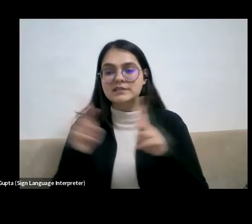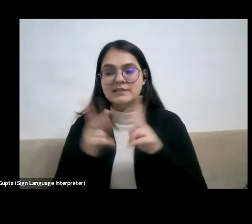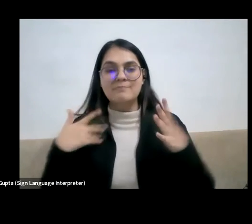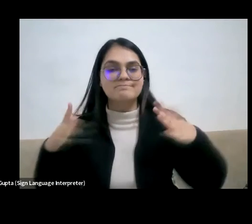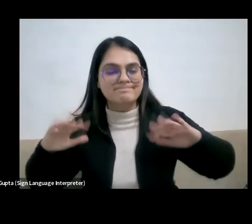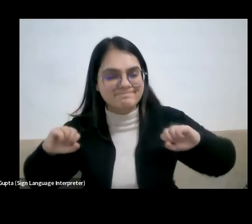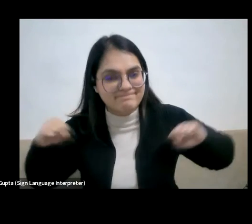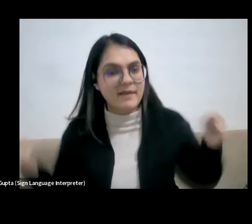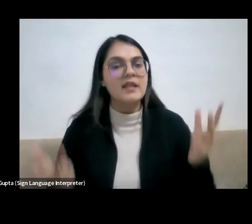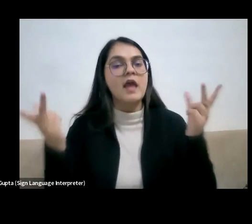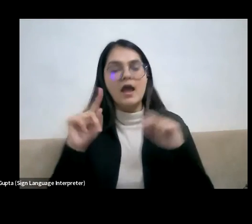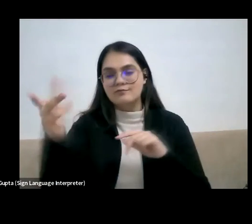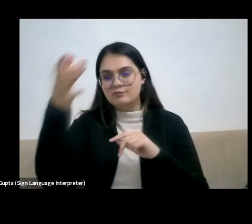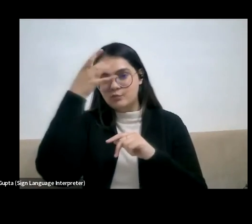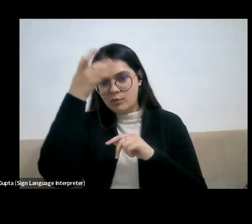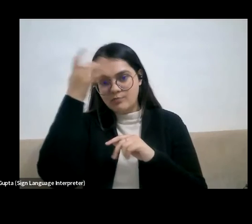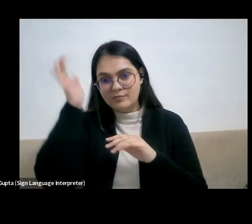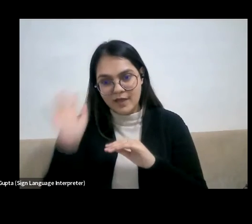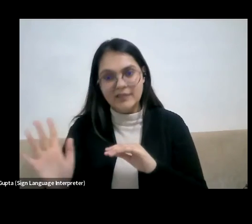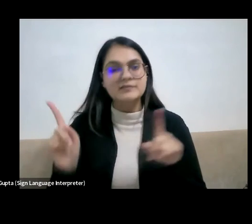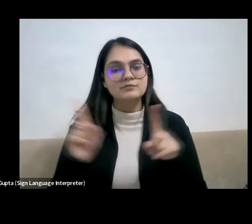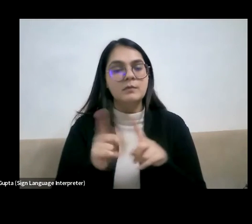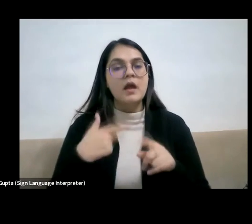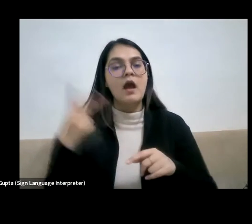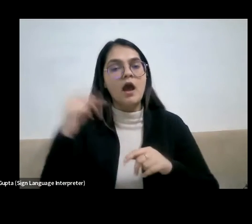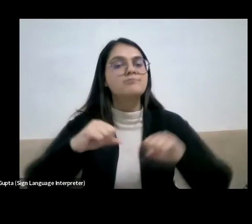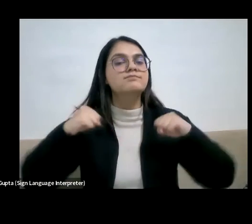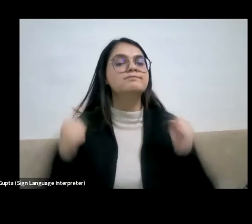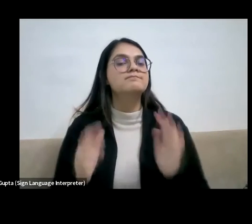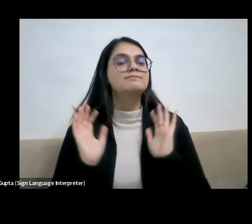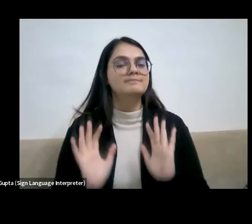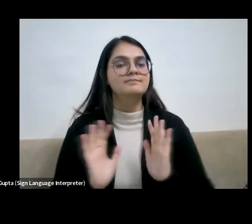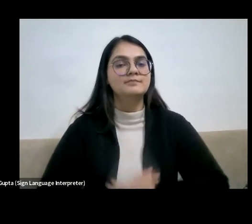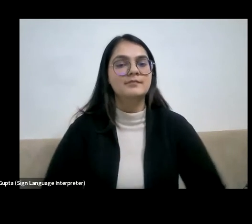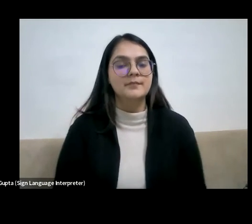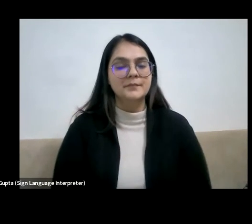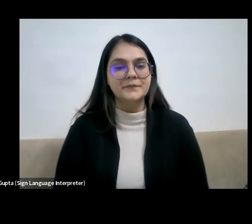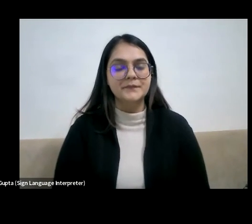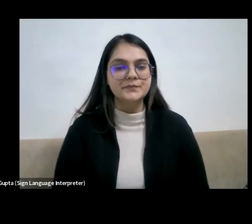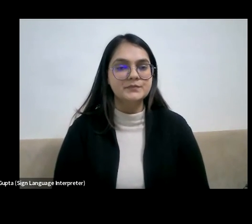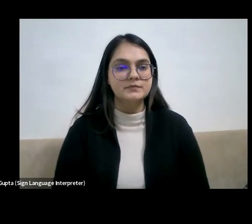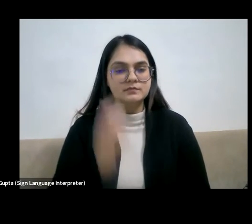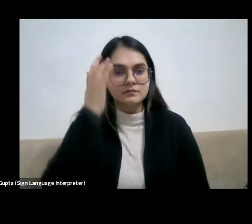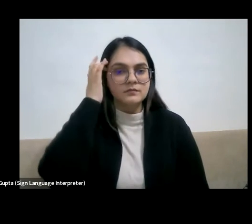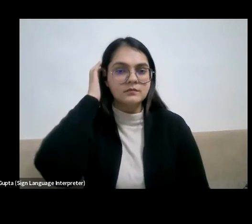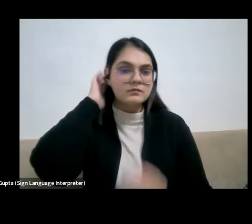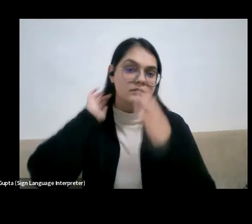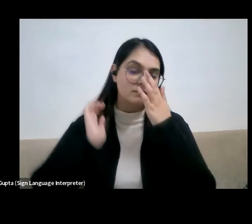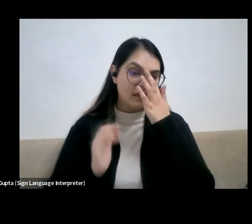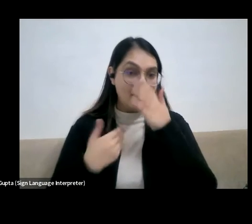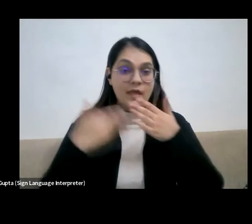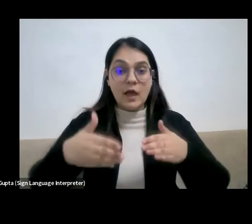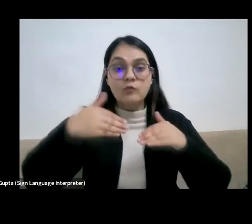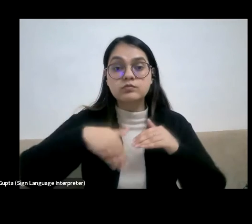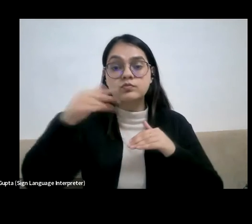against the problematic state of affairs that your research has brought to light. We will now move on